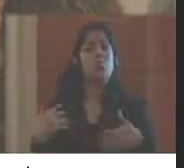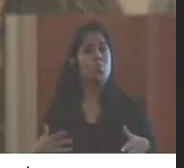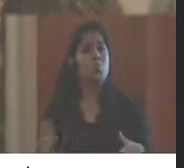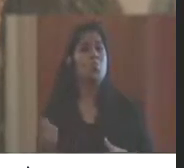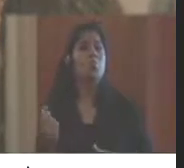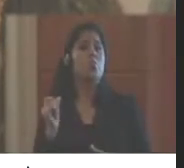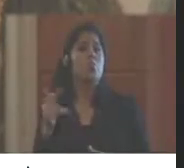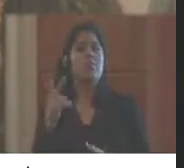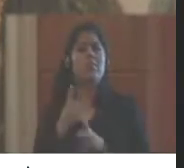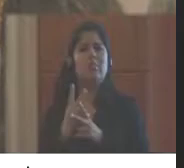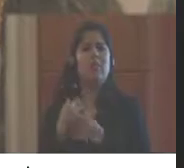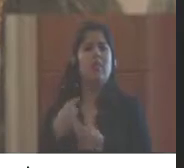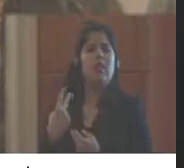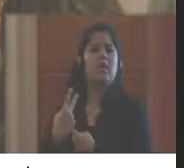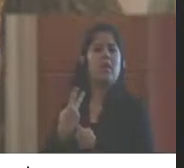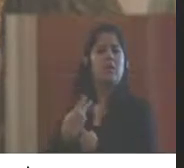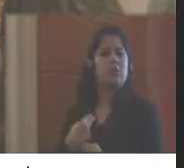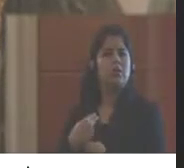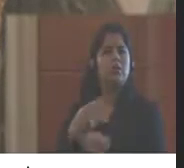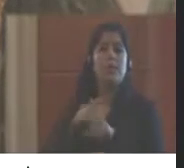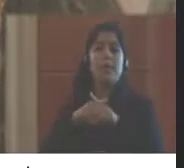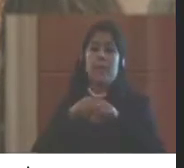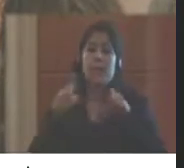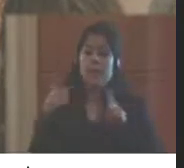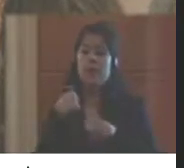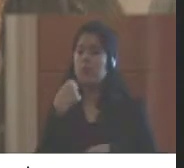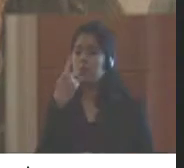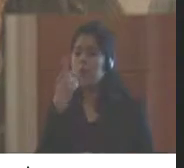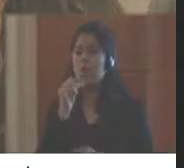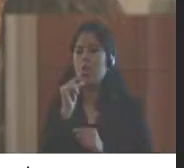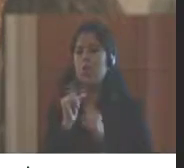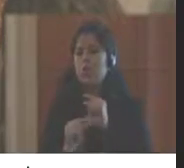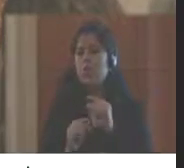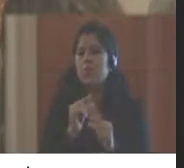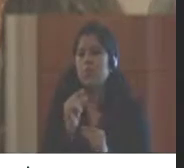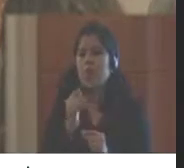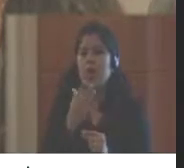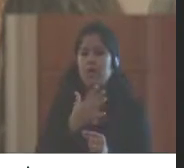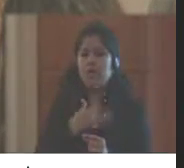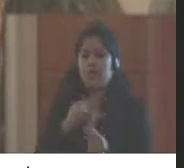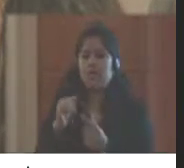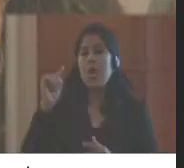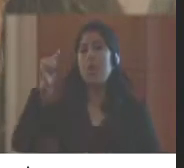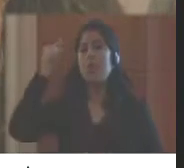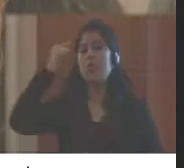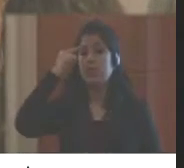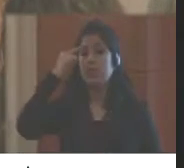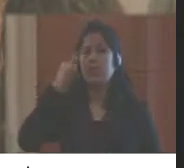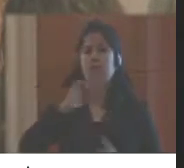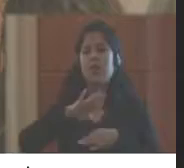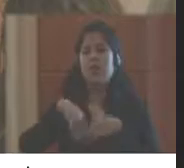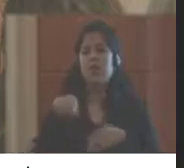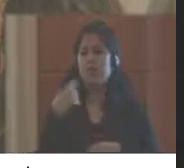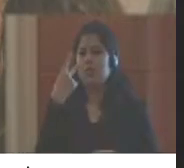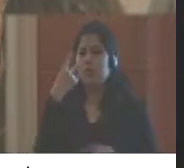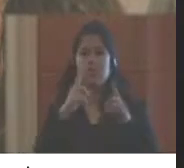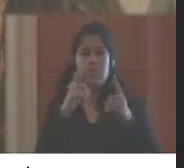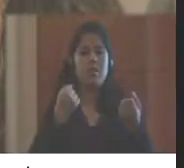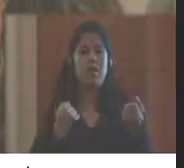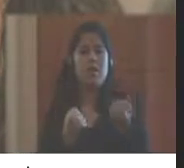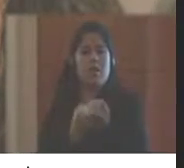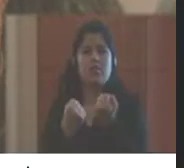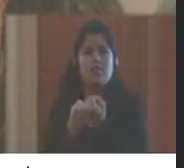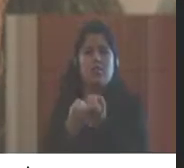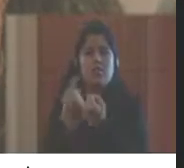into the consciousness, and now we've taken help by the science community, the academics, and say, please do this